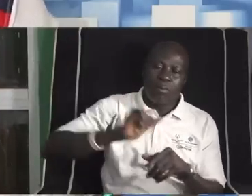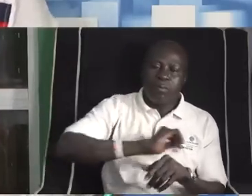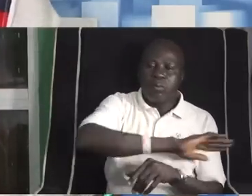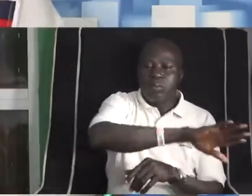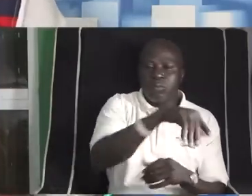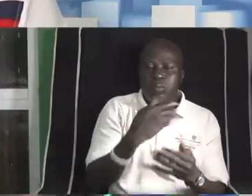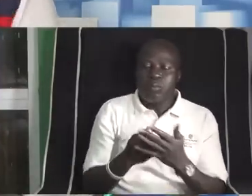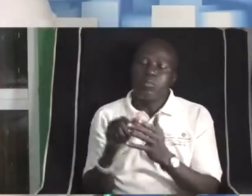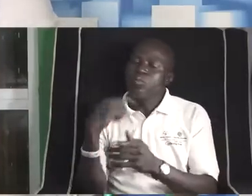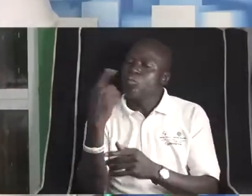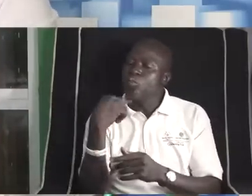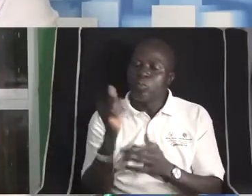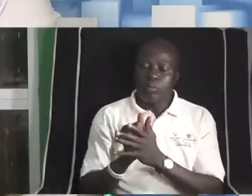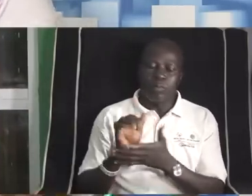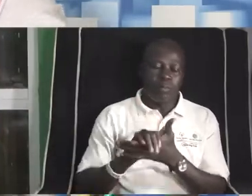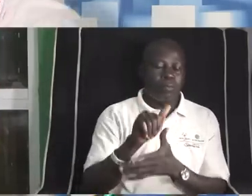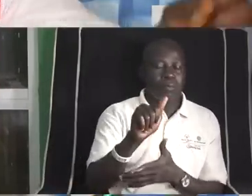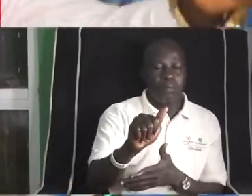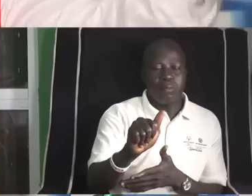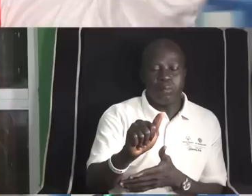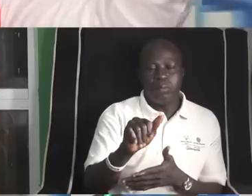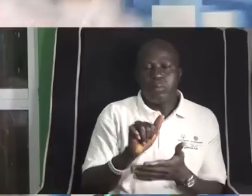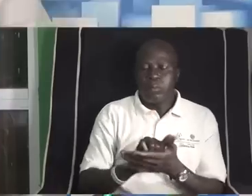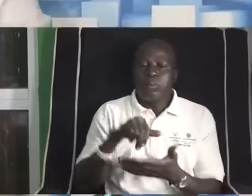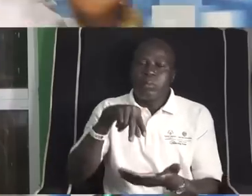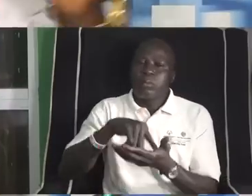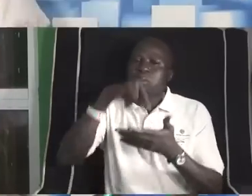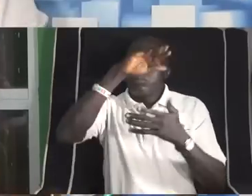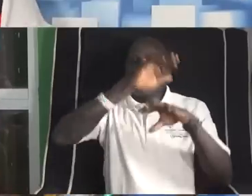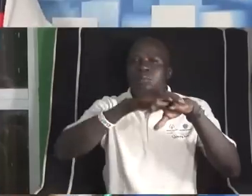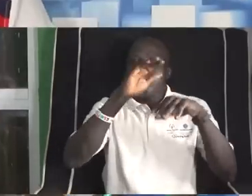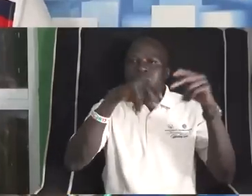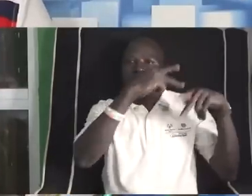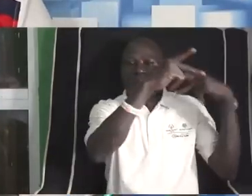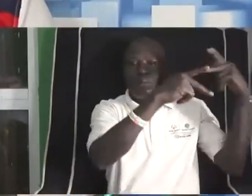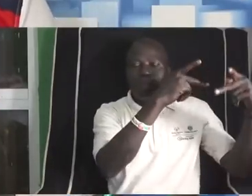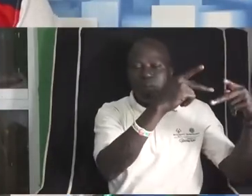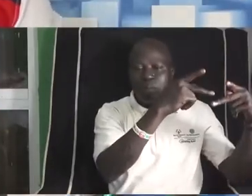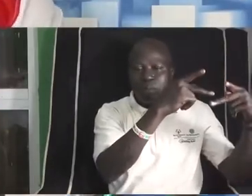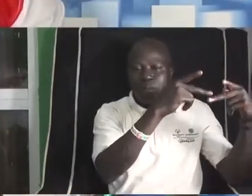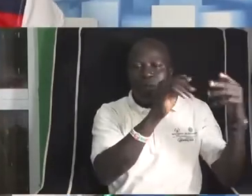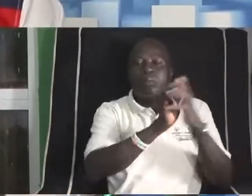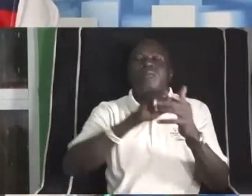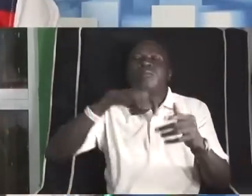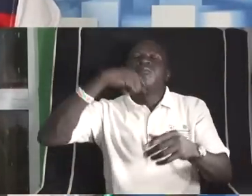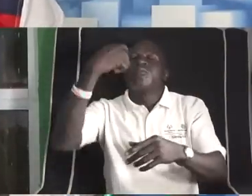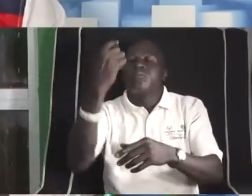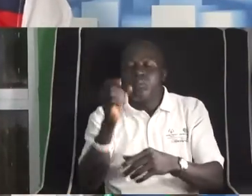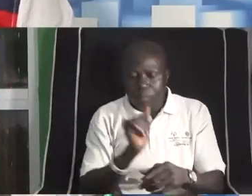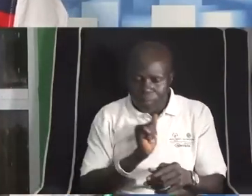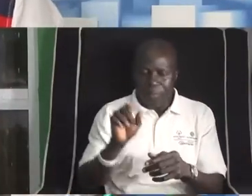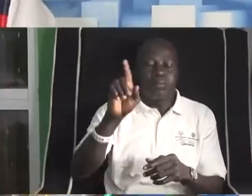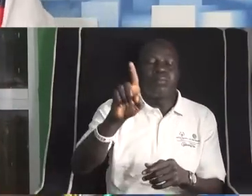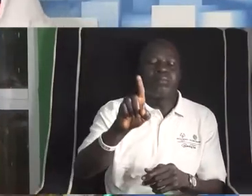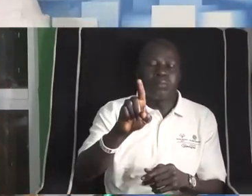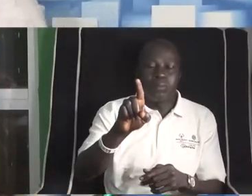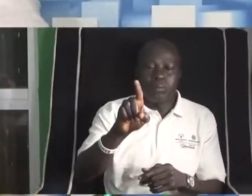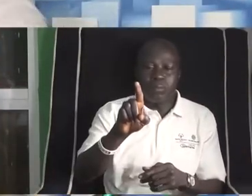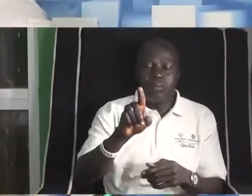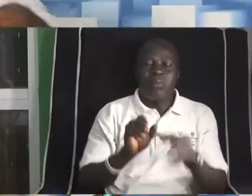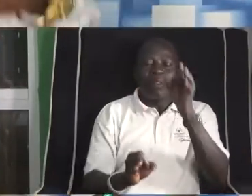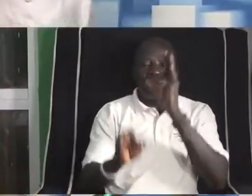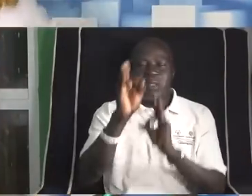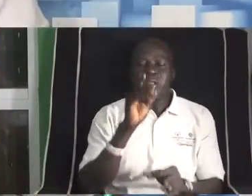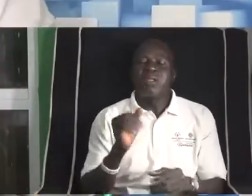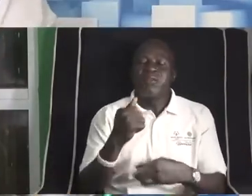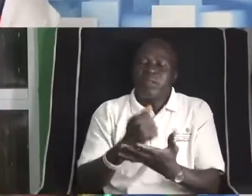to gbagbo so e ma da believe mo duro bi woli I stand as a prophet mo so a so tele I professor bi ami ba